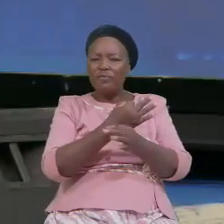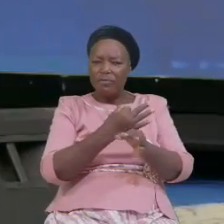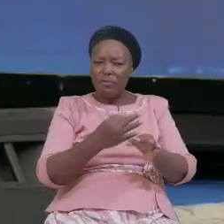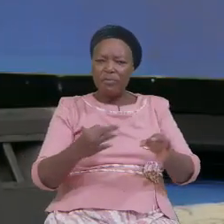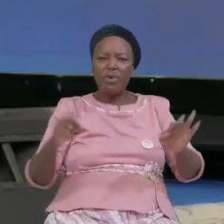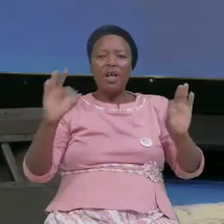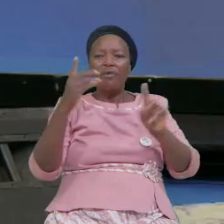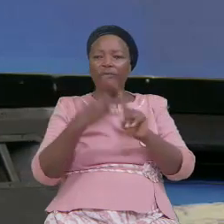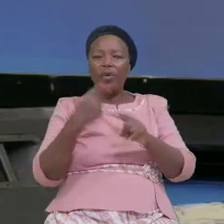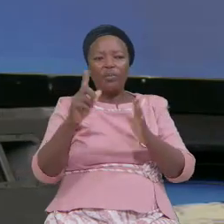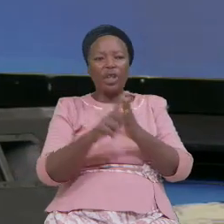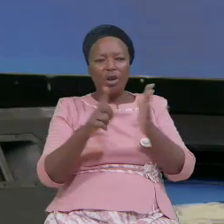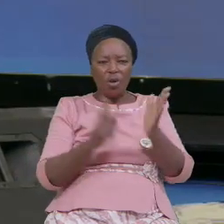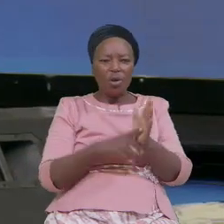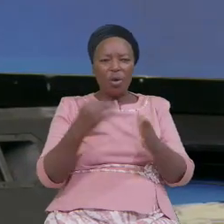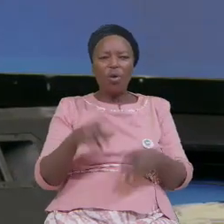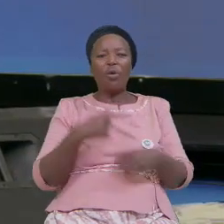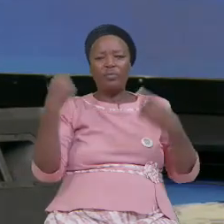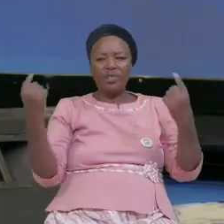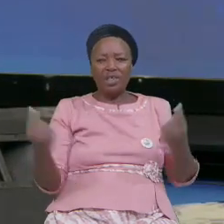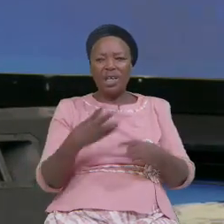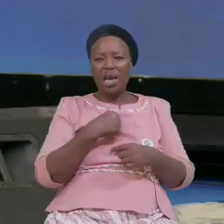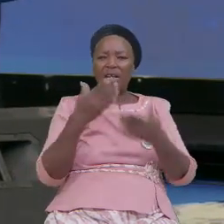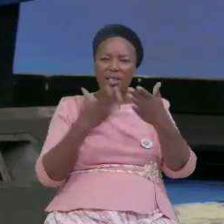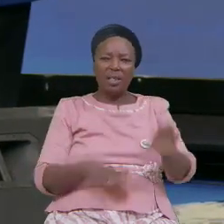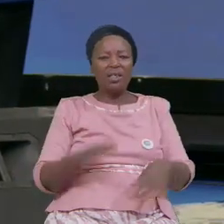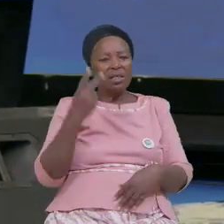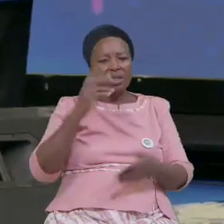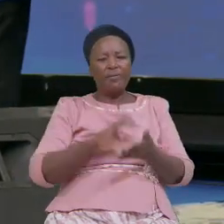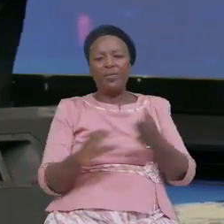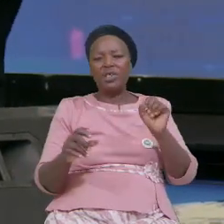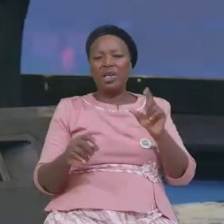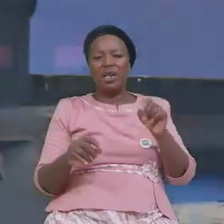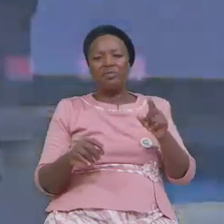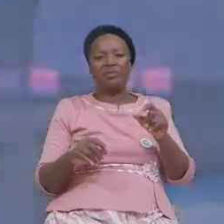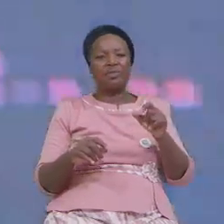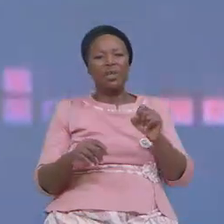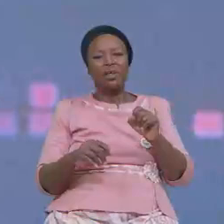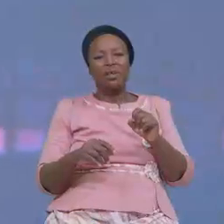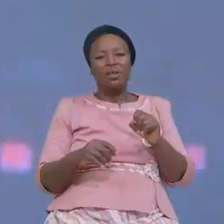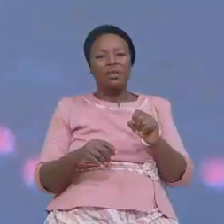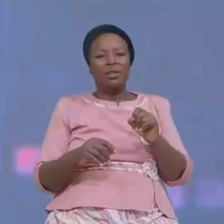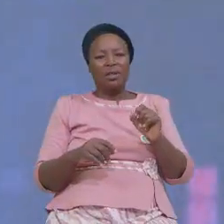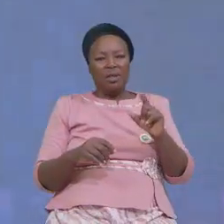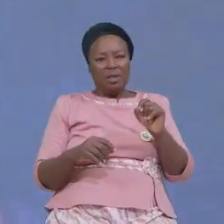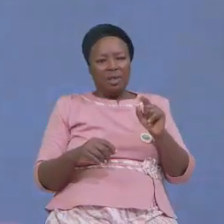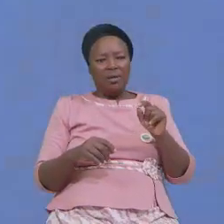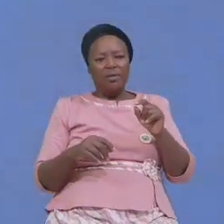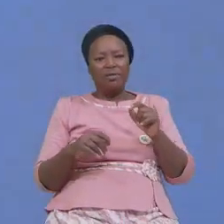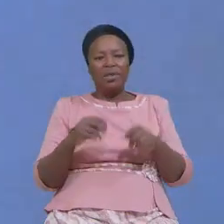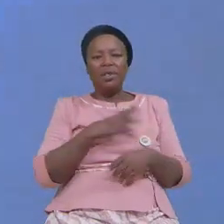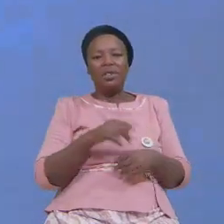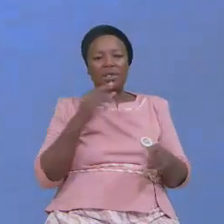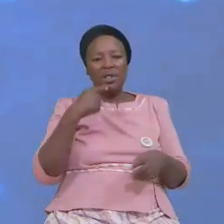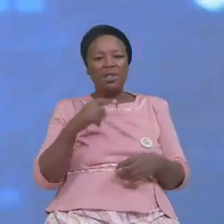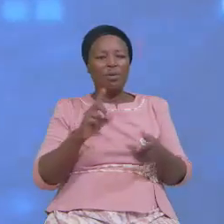the law of sin and death. Look at verse 11. In verse 11, it says, but if